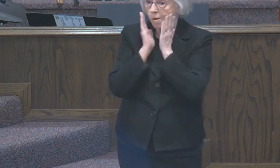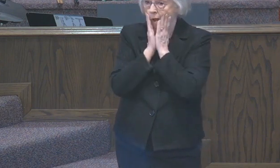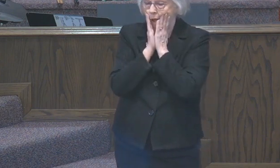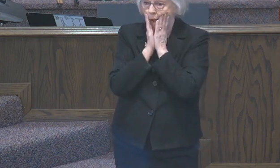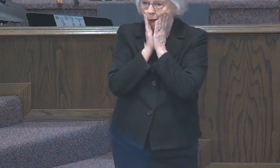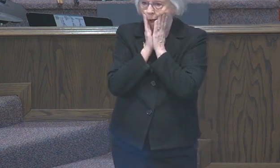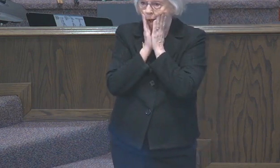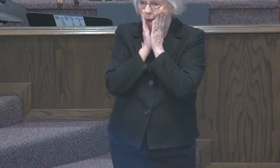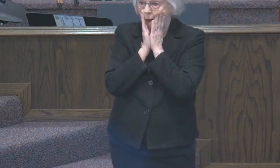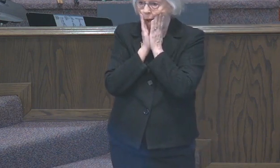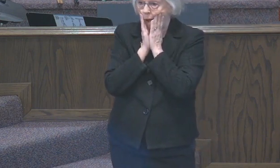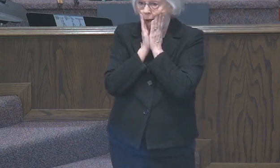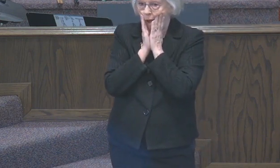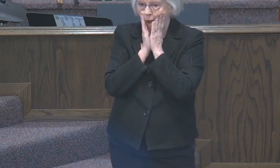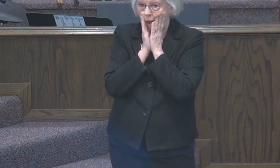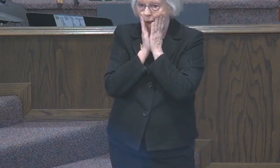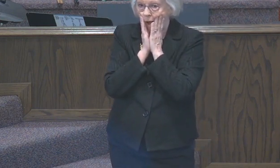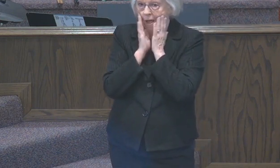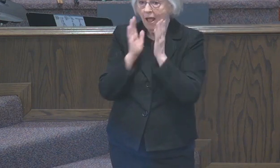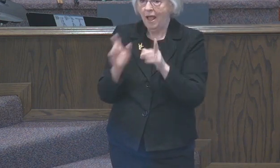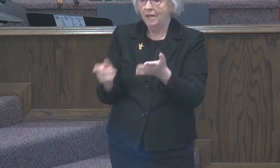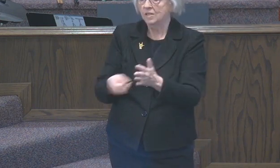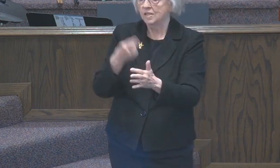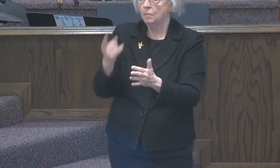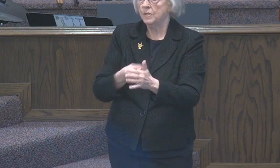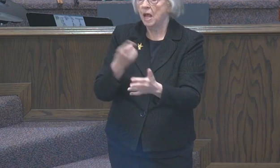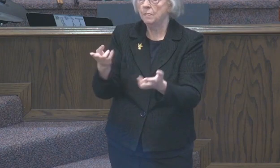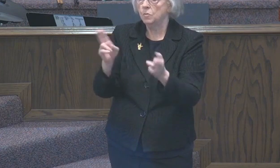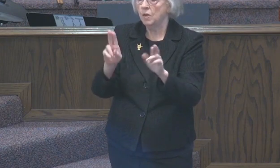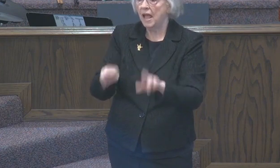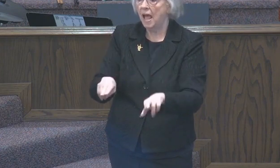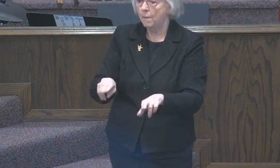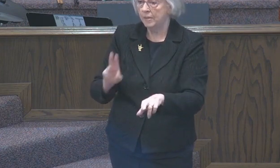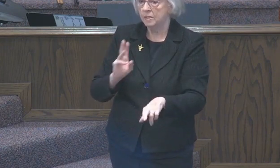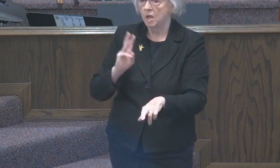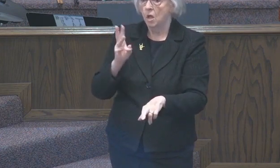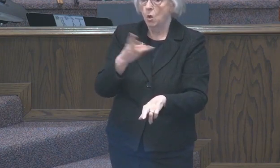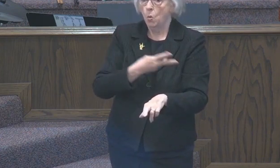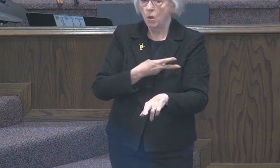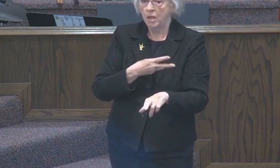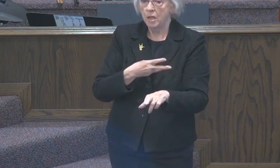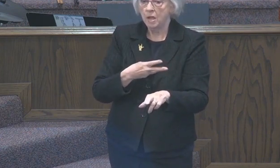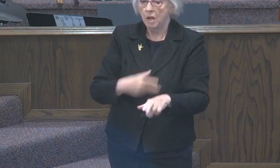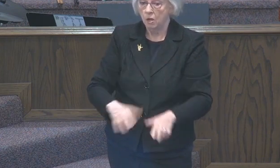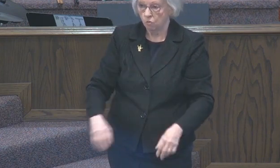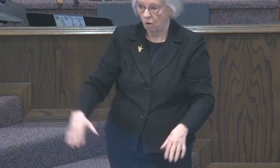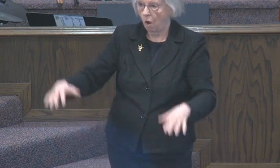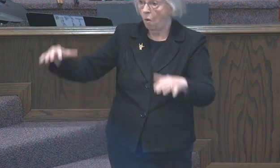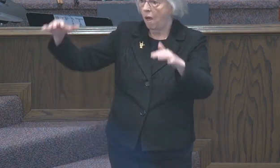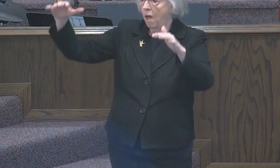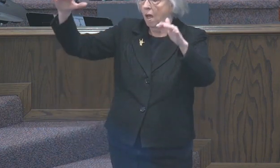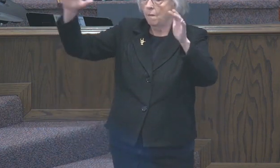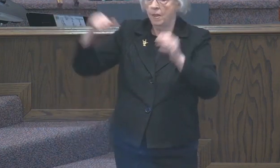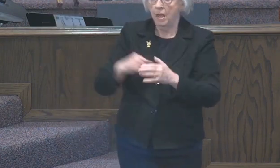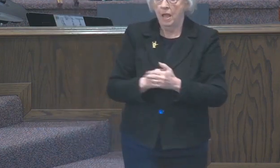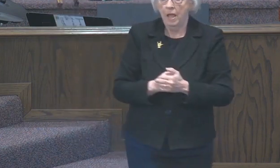is a straight plan, and it is a productive plan. But there are things about God's plan for your life that you can